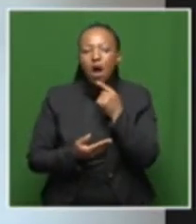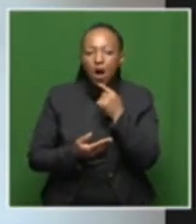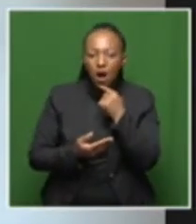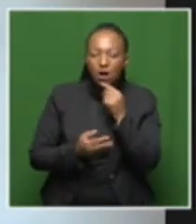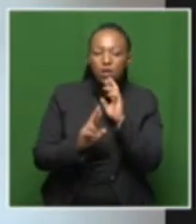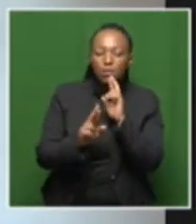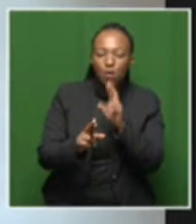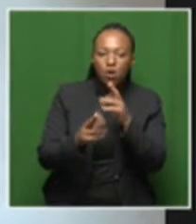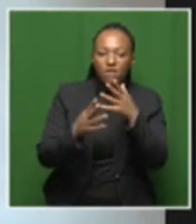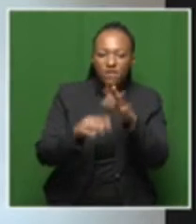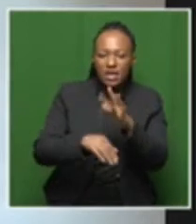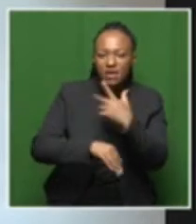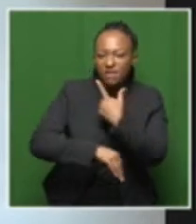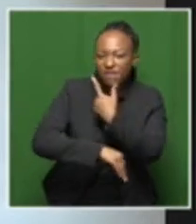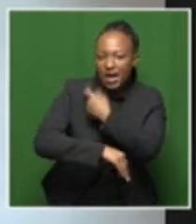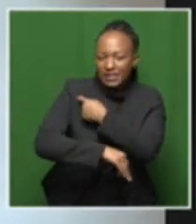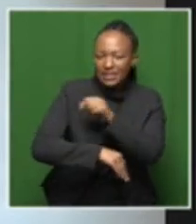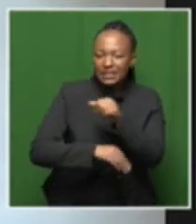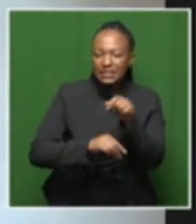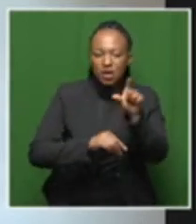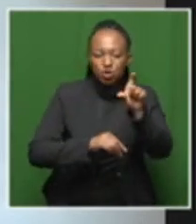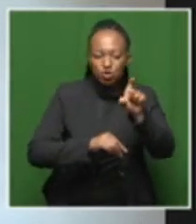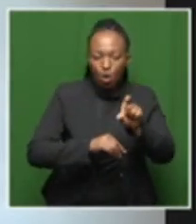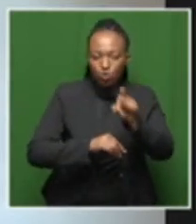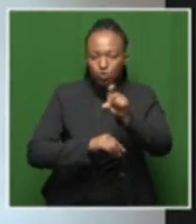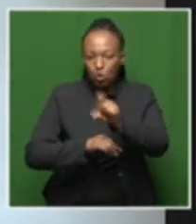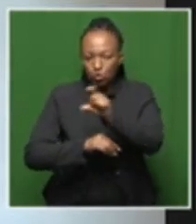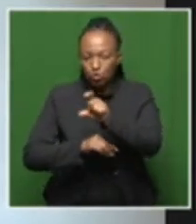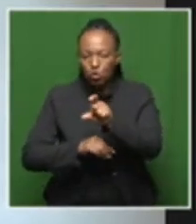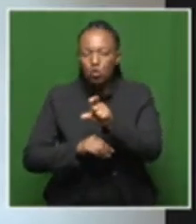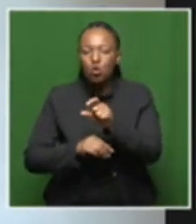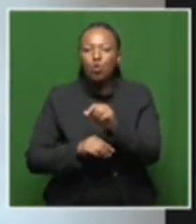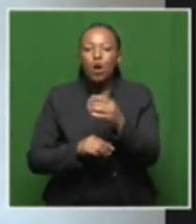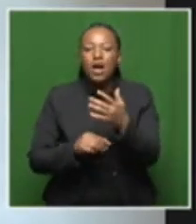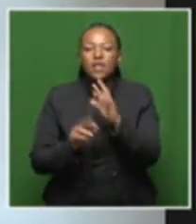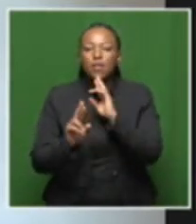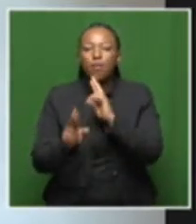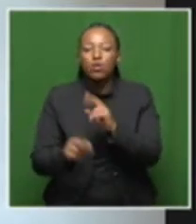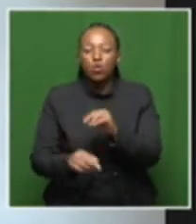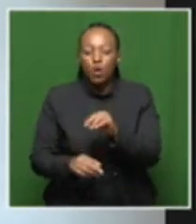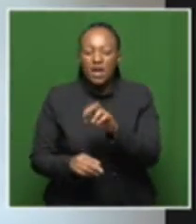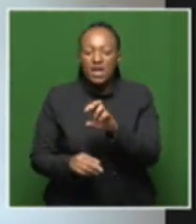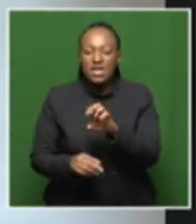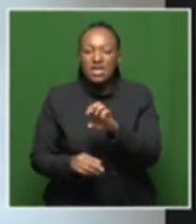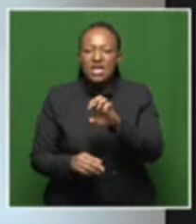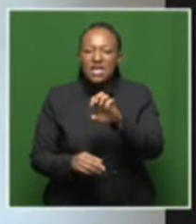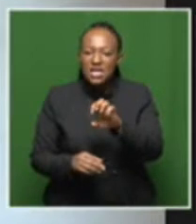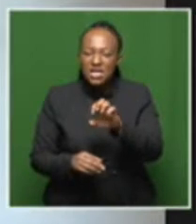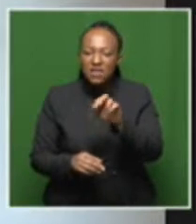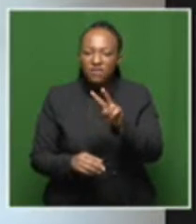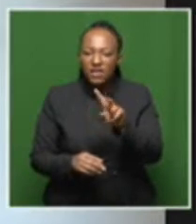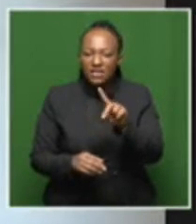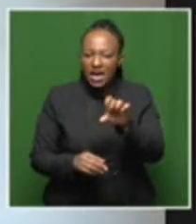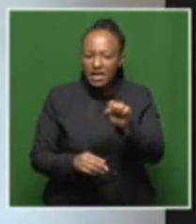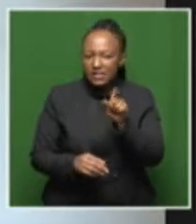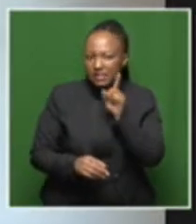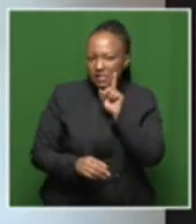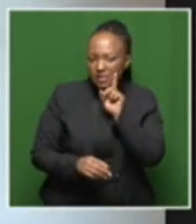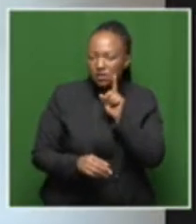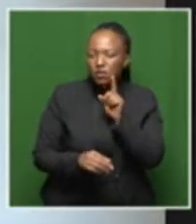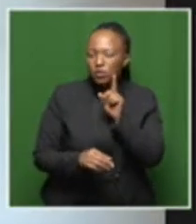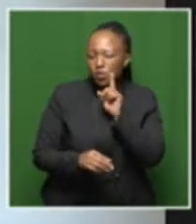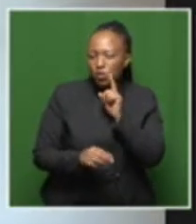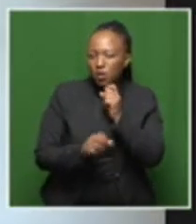reported vaccine doses that are reported on the EVDS to check what's happening and to watch if we, how